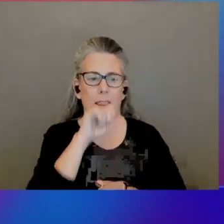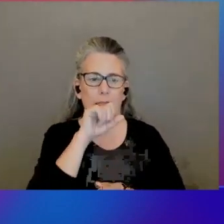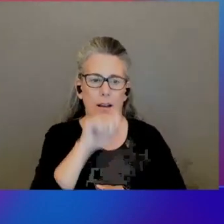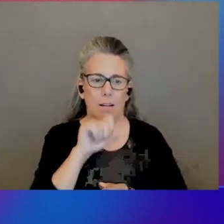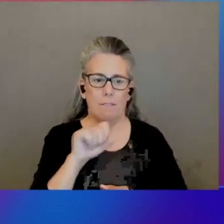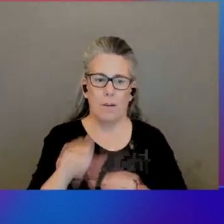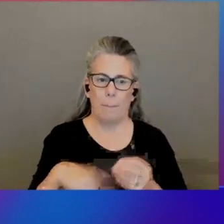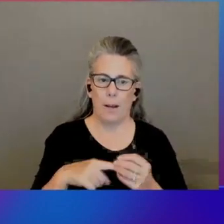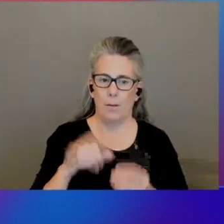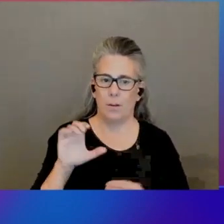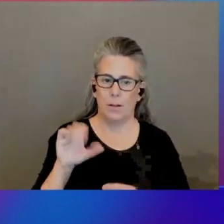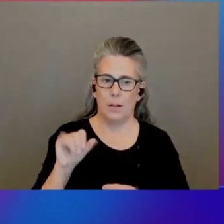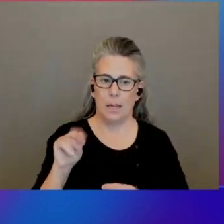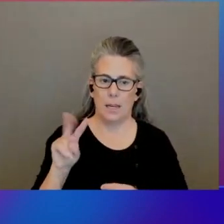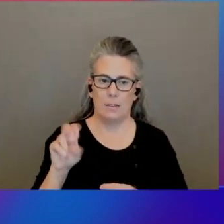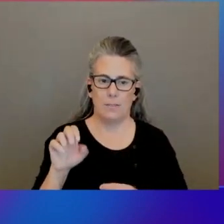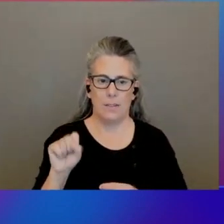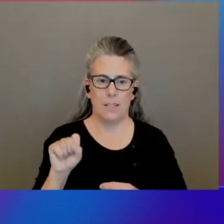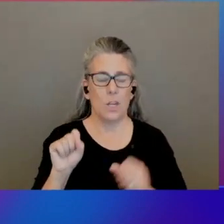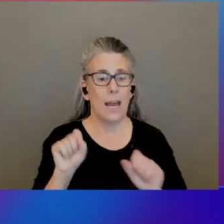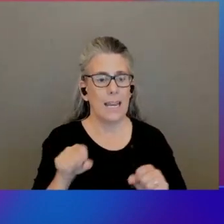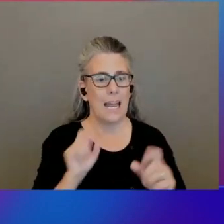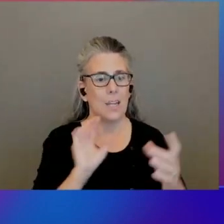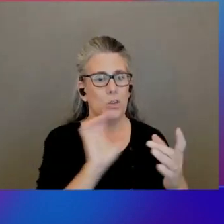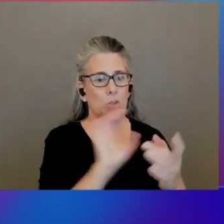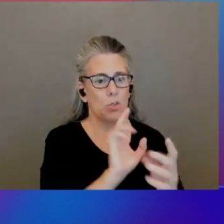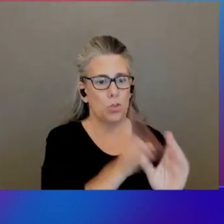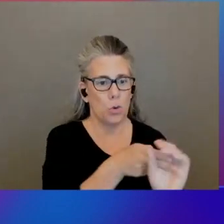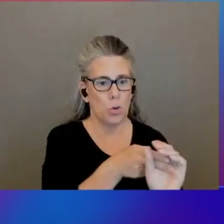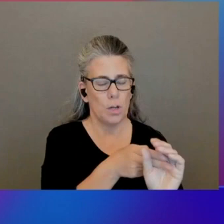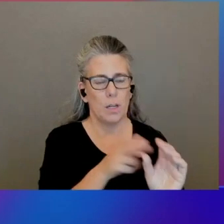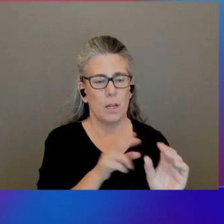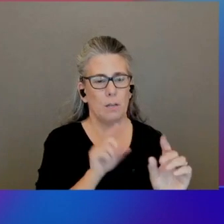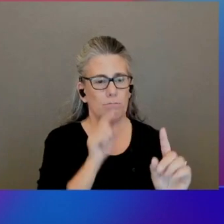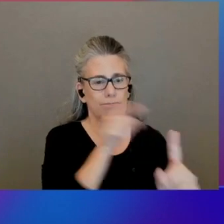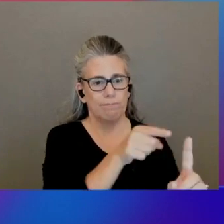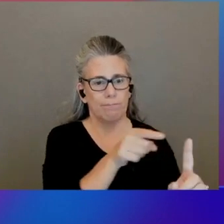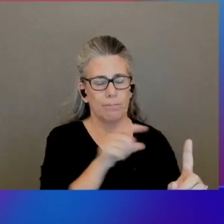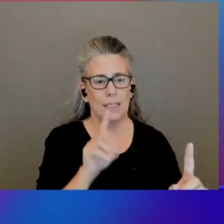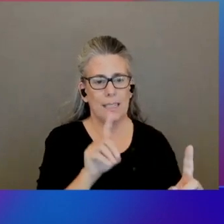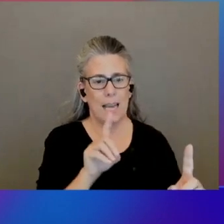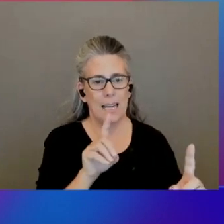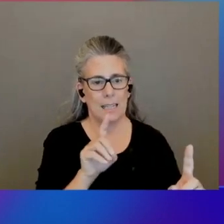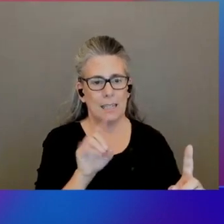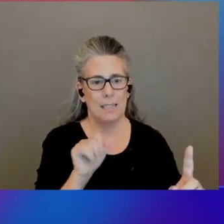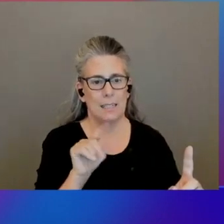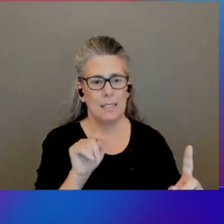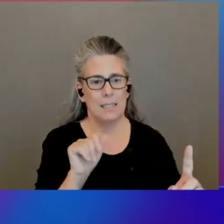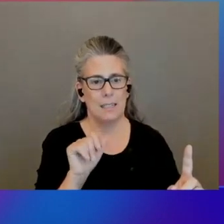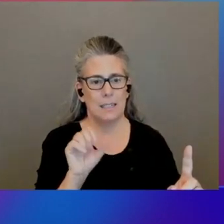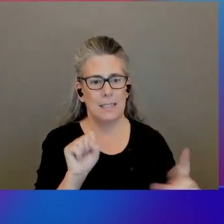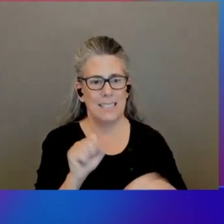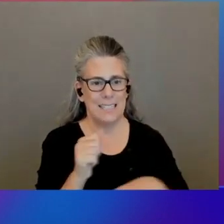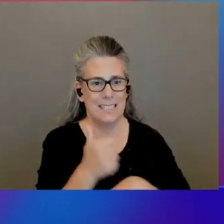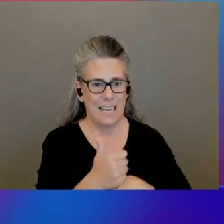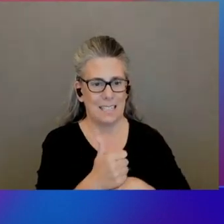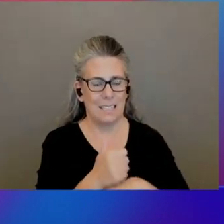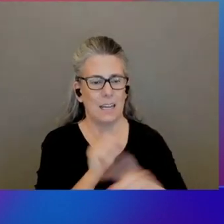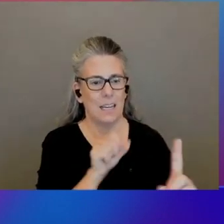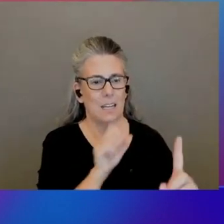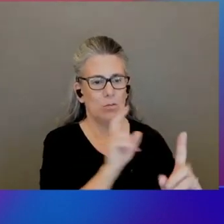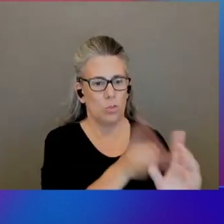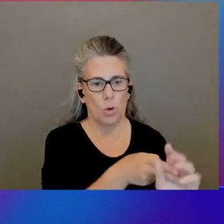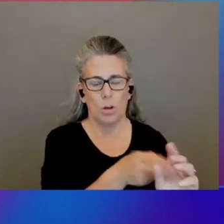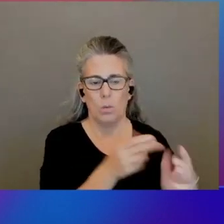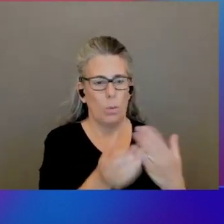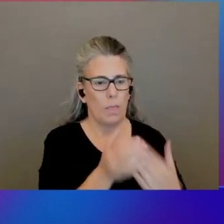data sets. So if you have a data set that you're pulling from Snowflake or Redshift or wherever else that you have a connection to,